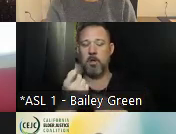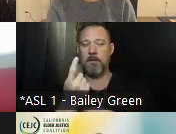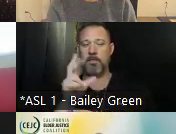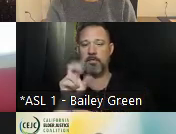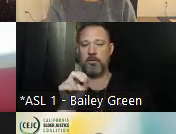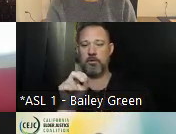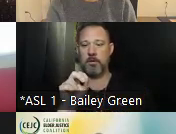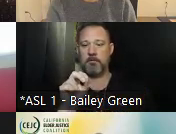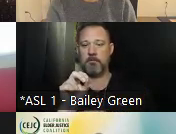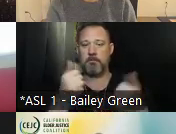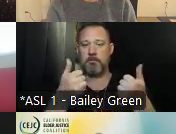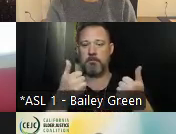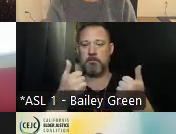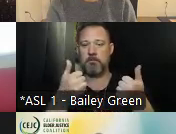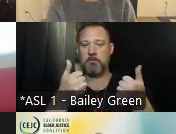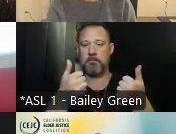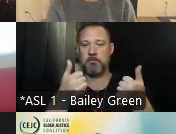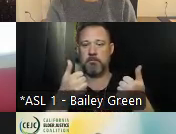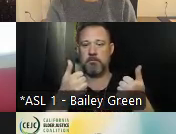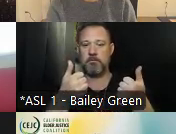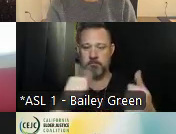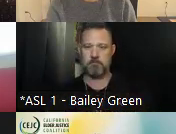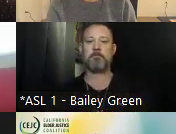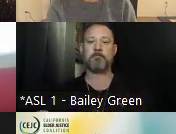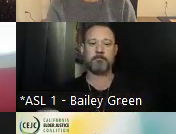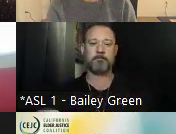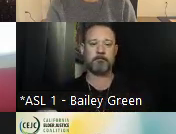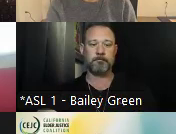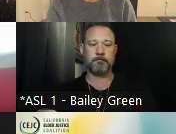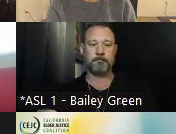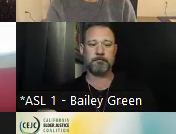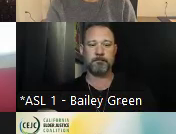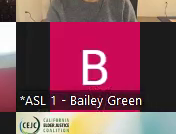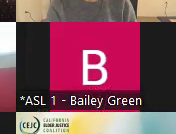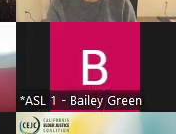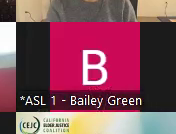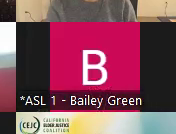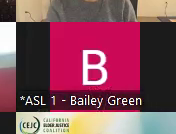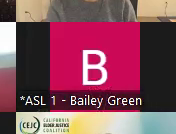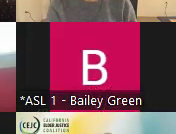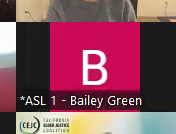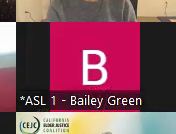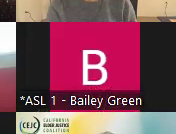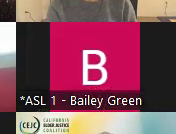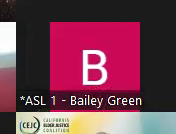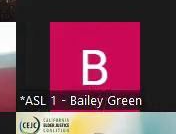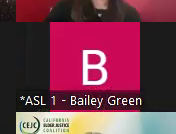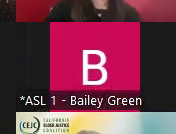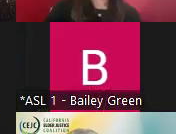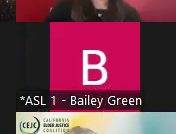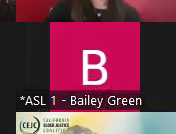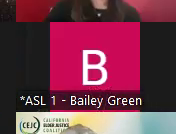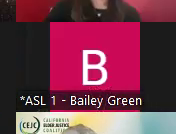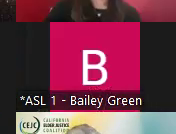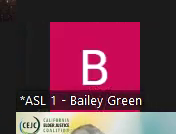11:30. Would that be work? 11:30. We'll come back. Thank you, Carol. Thank you. So feel free to mute